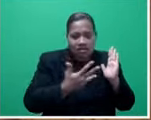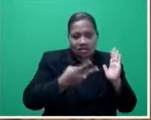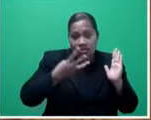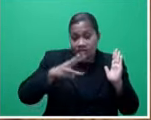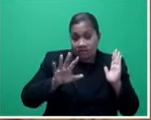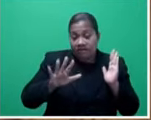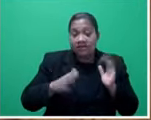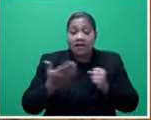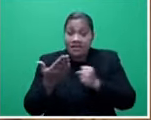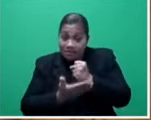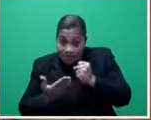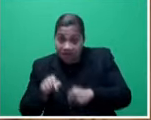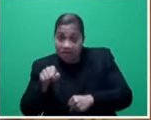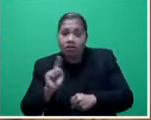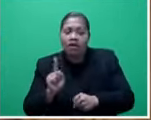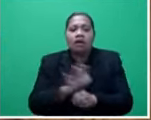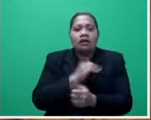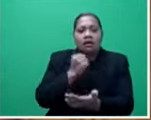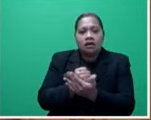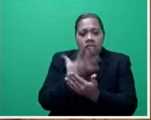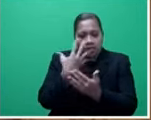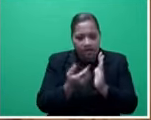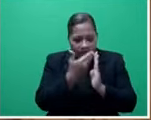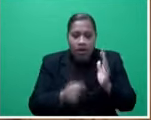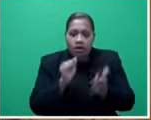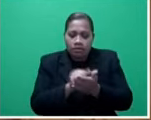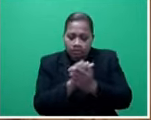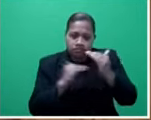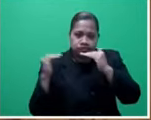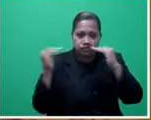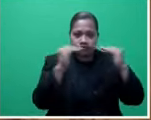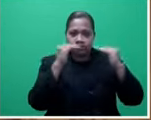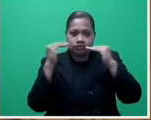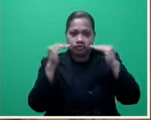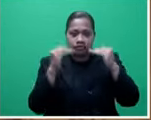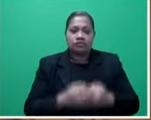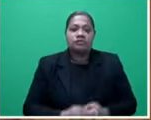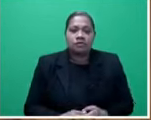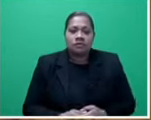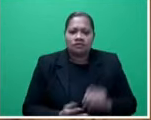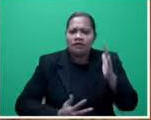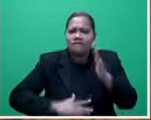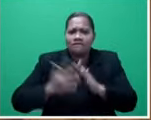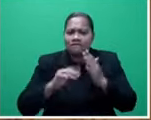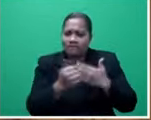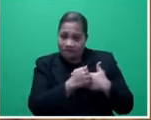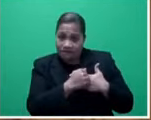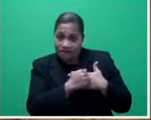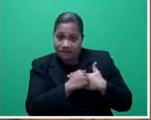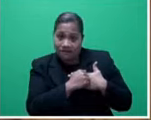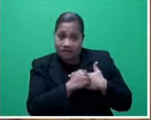basic objective of the code is to ensure that acceptable standard of structural sufficiency, fire safety, health and amenity